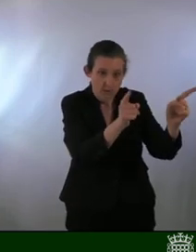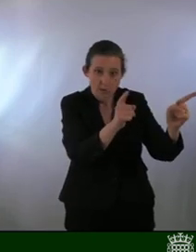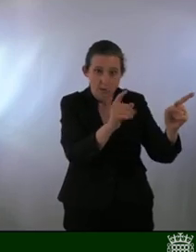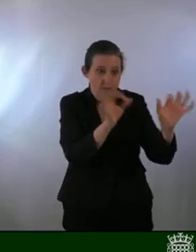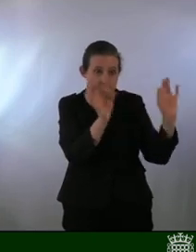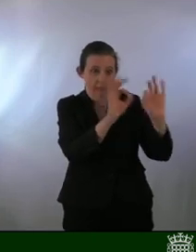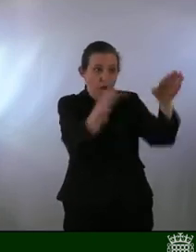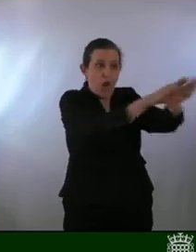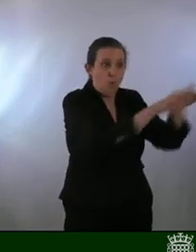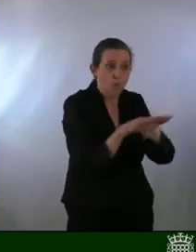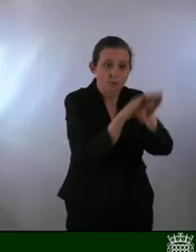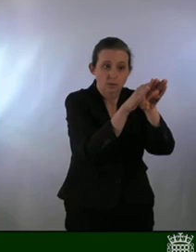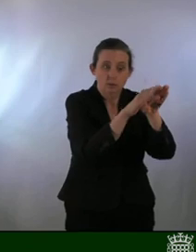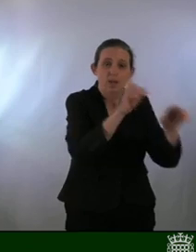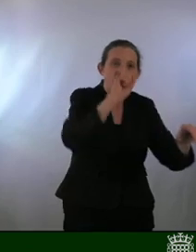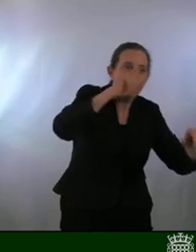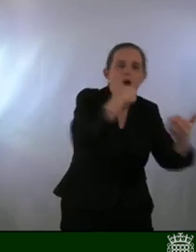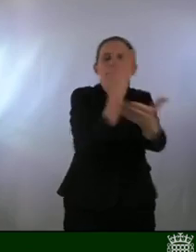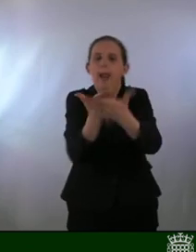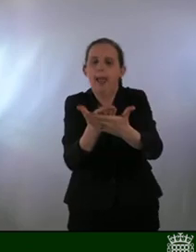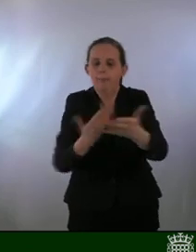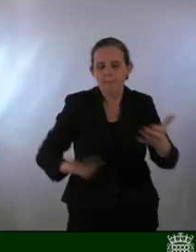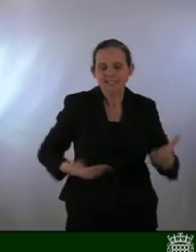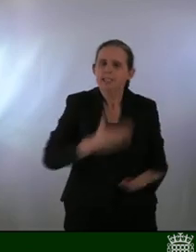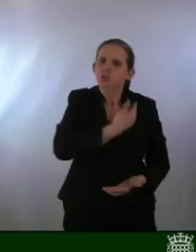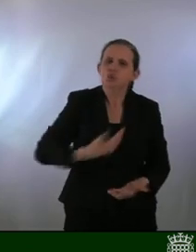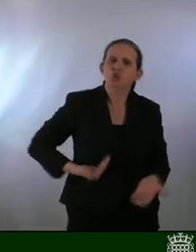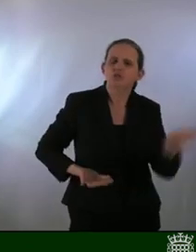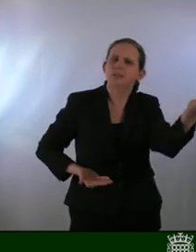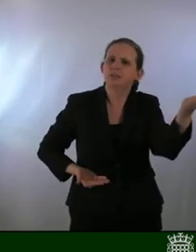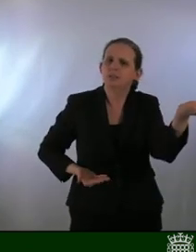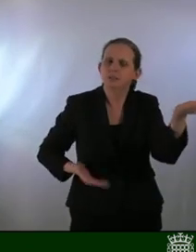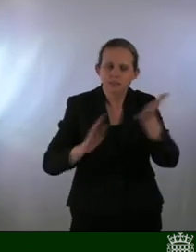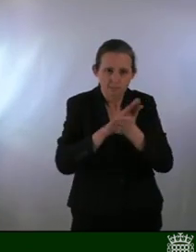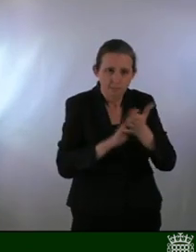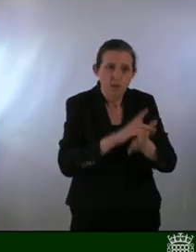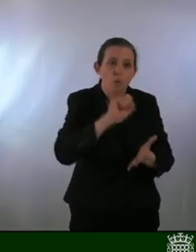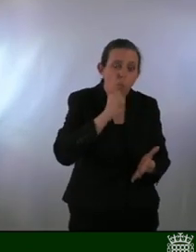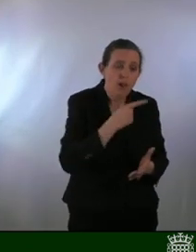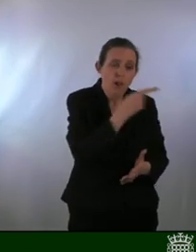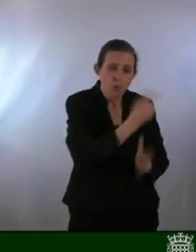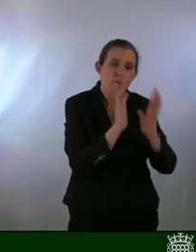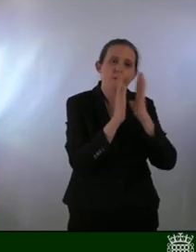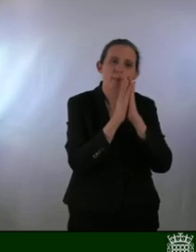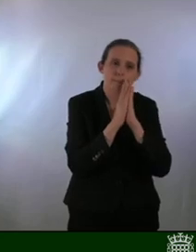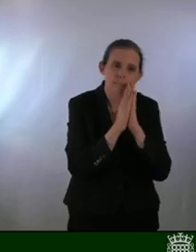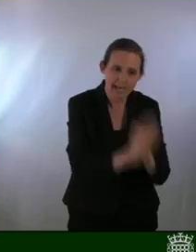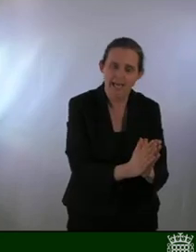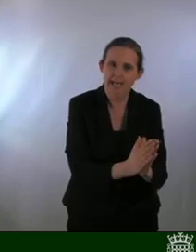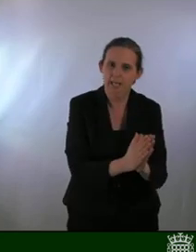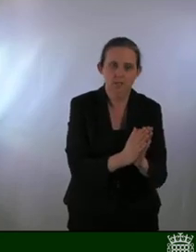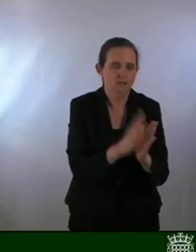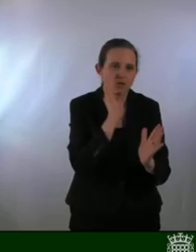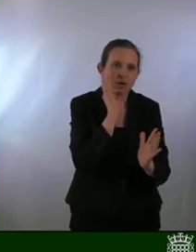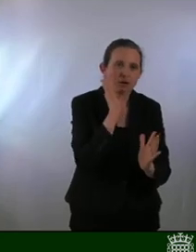down, they can't claim on their business insurance. So will the Secretary of State please have a diktat from the government